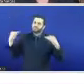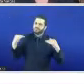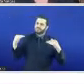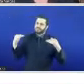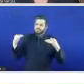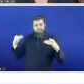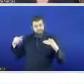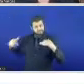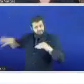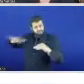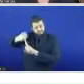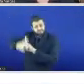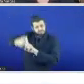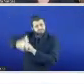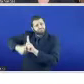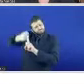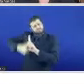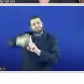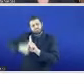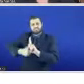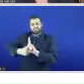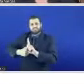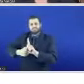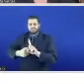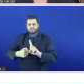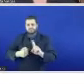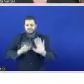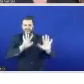are targeted, whether killed or just attempt to